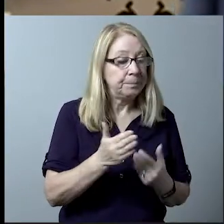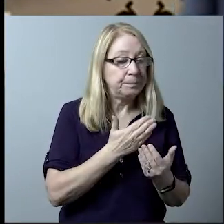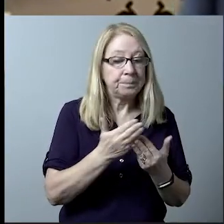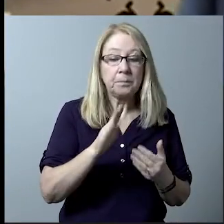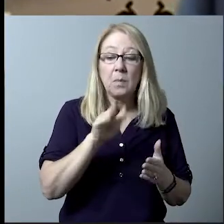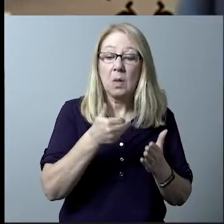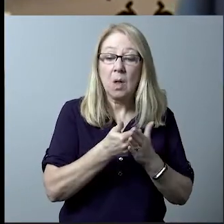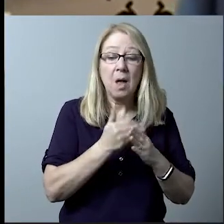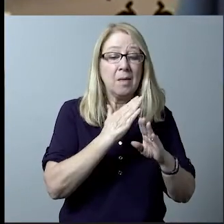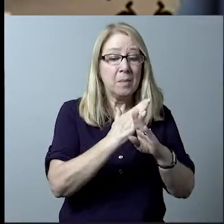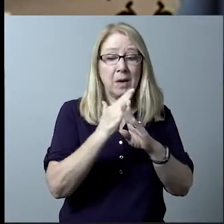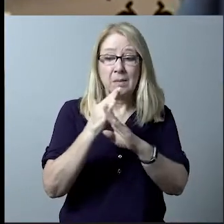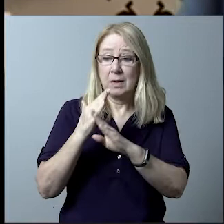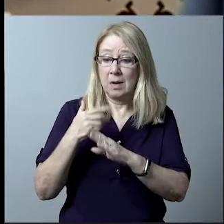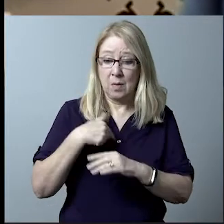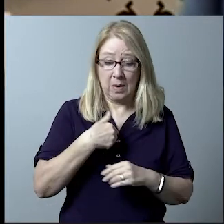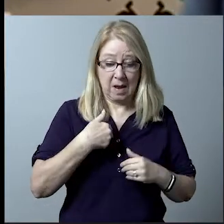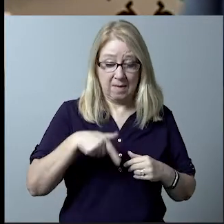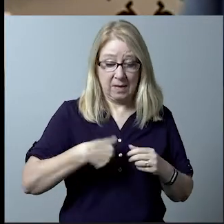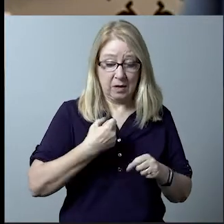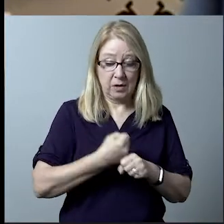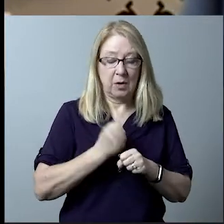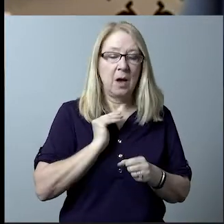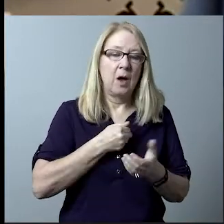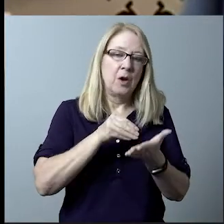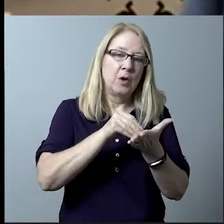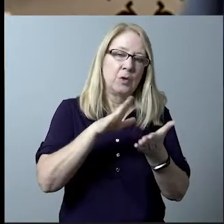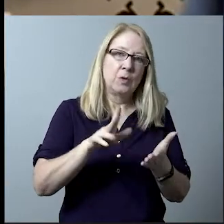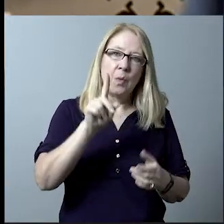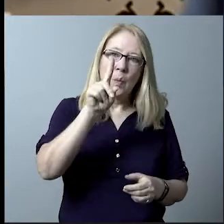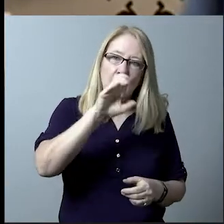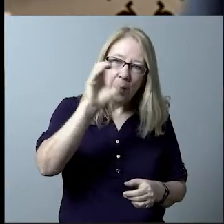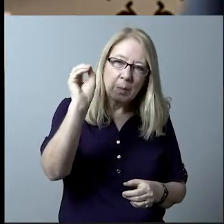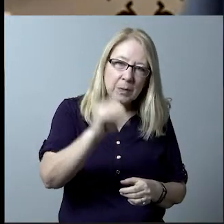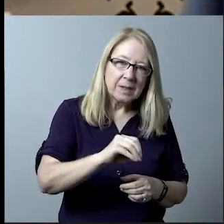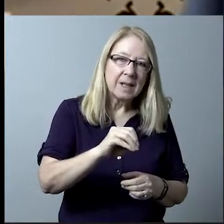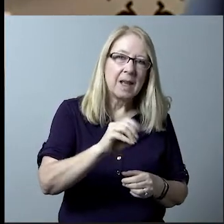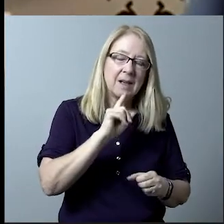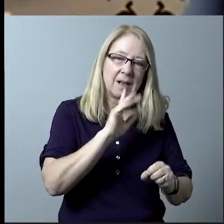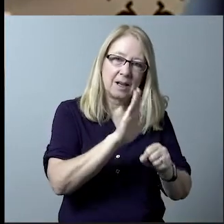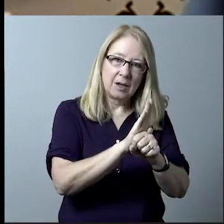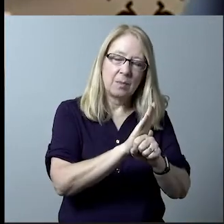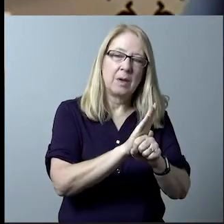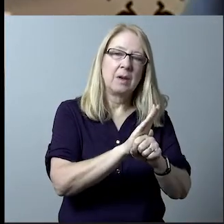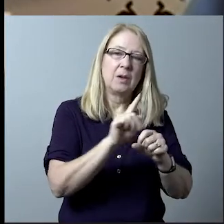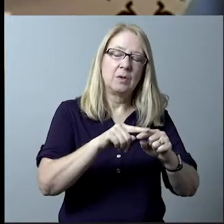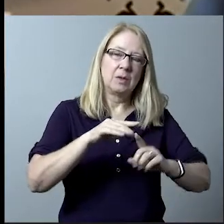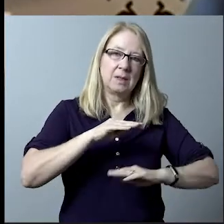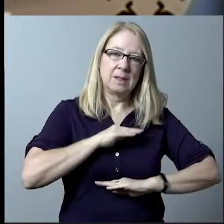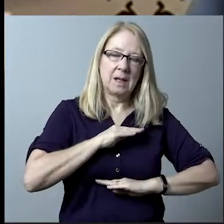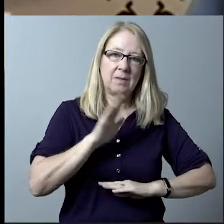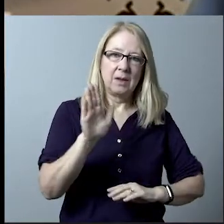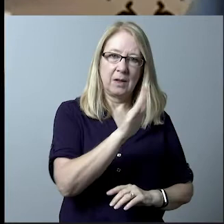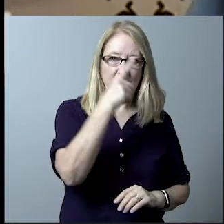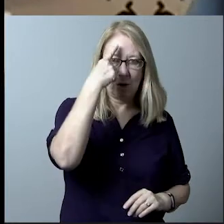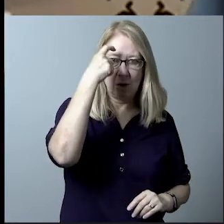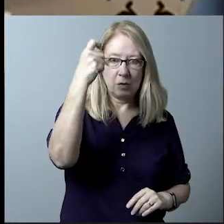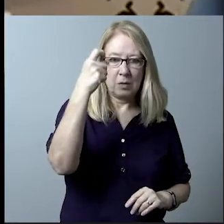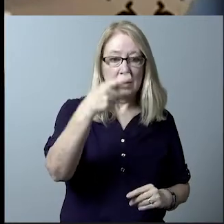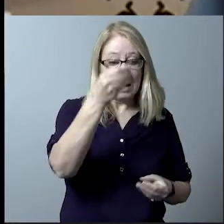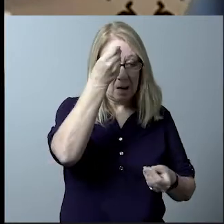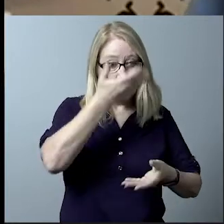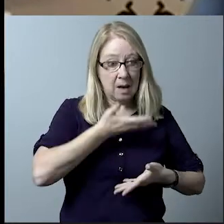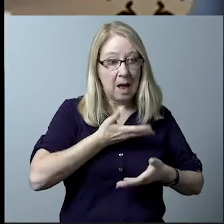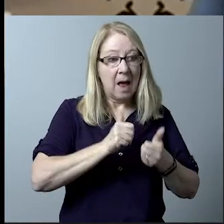day. Despite all the obstacles they face this year, our students are 100% committed to pursuing their